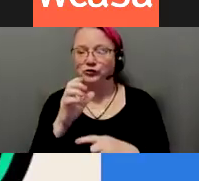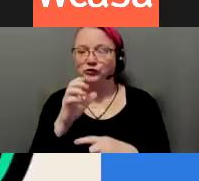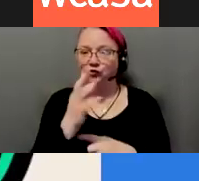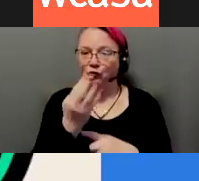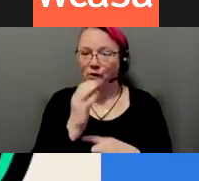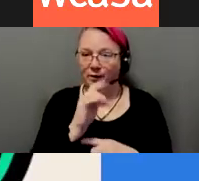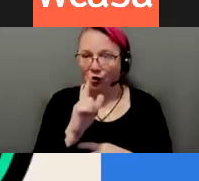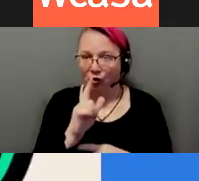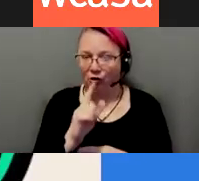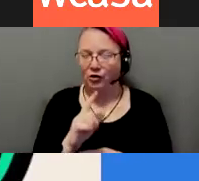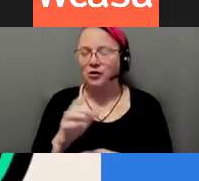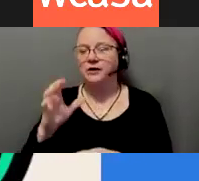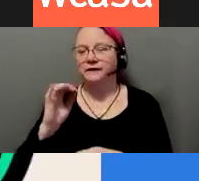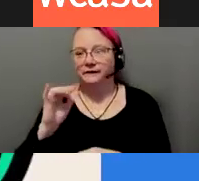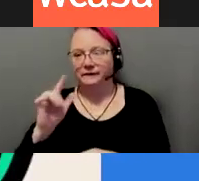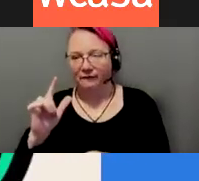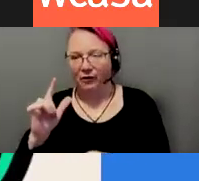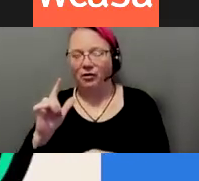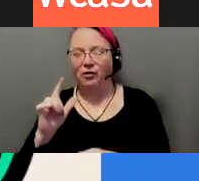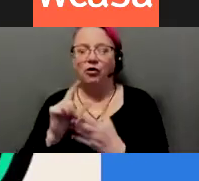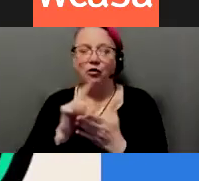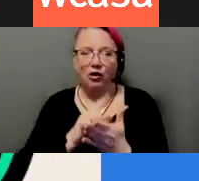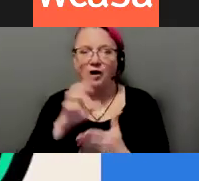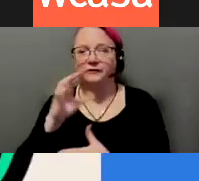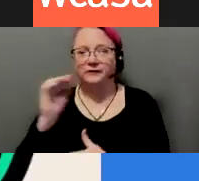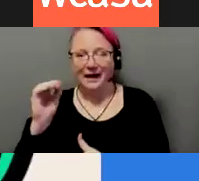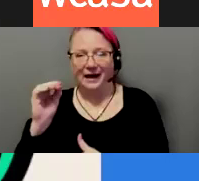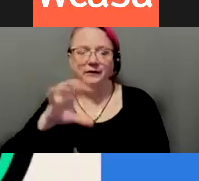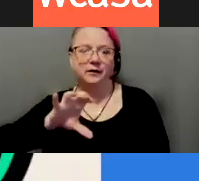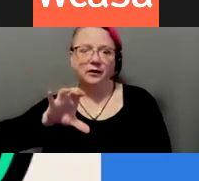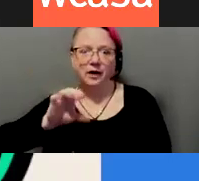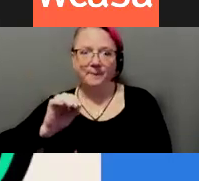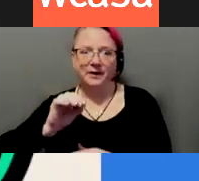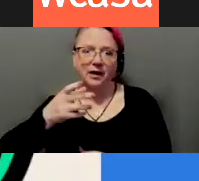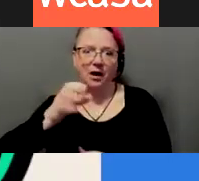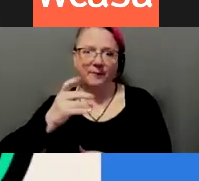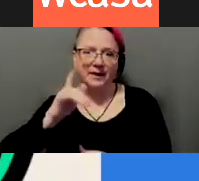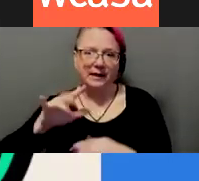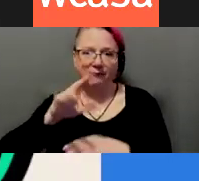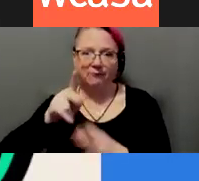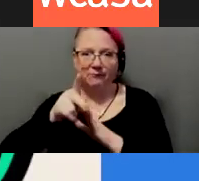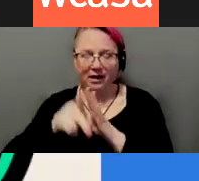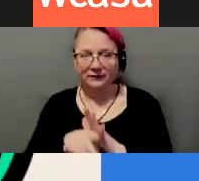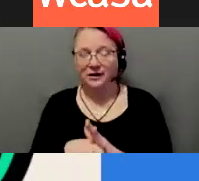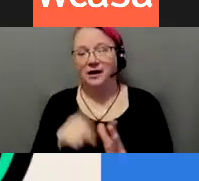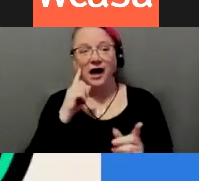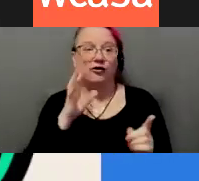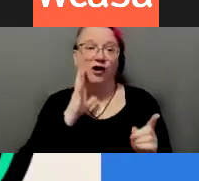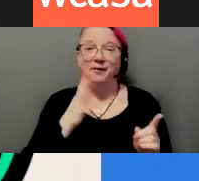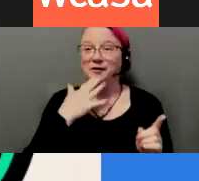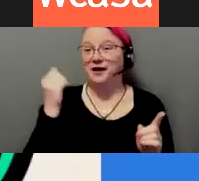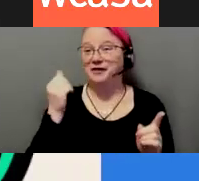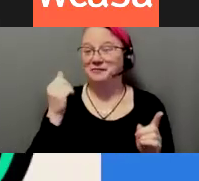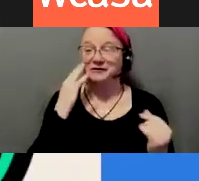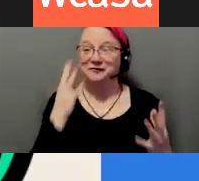well as company policies. When I went into this project, I expected to find the best option for content removal,